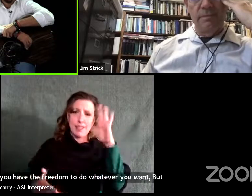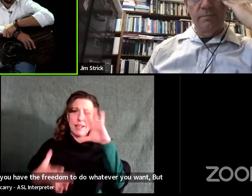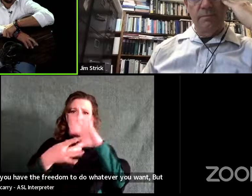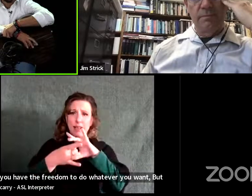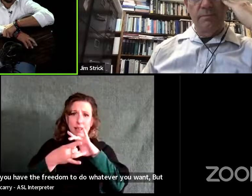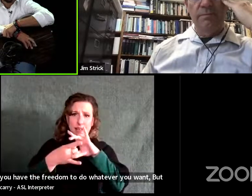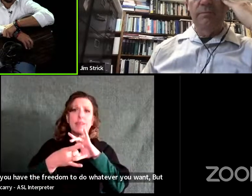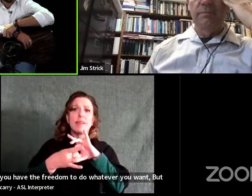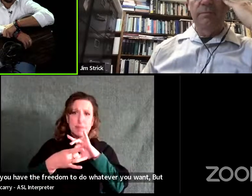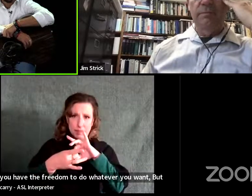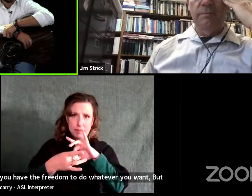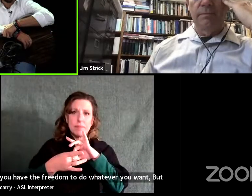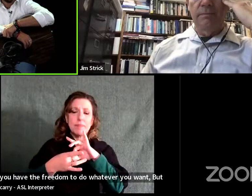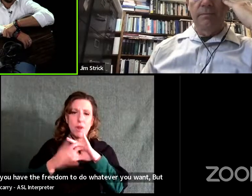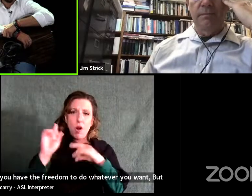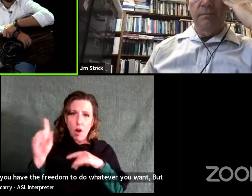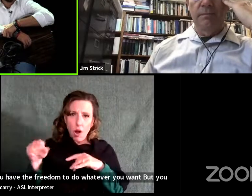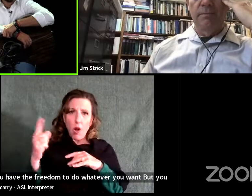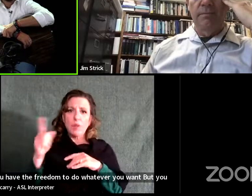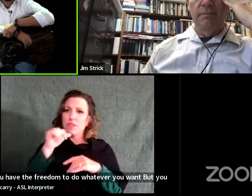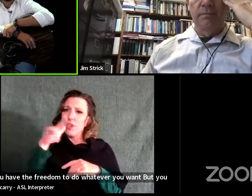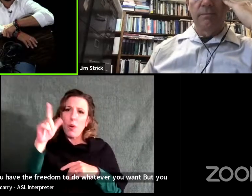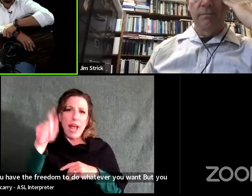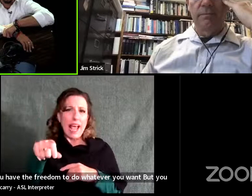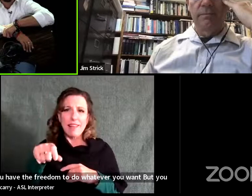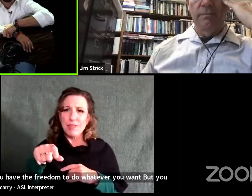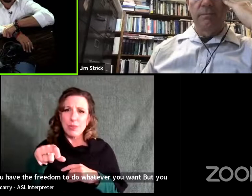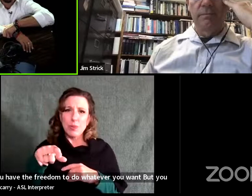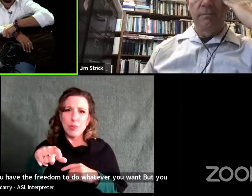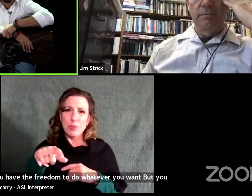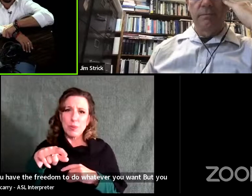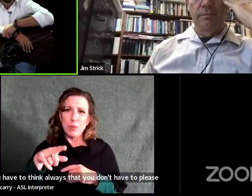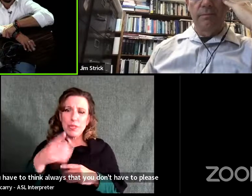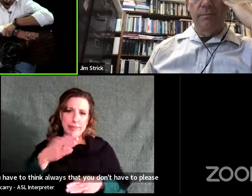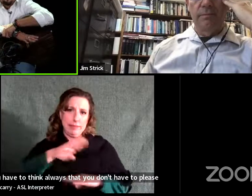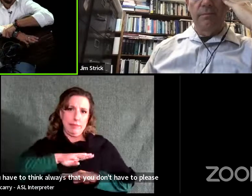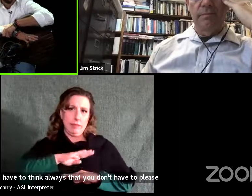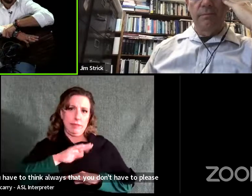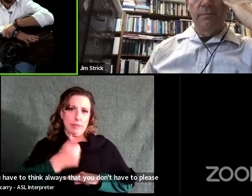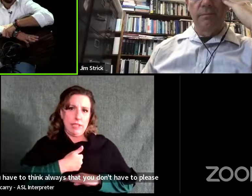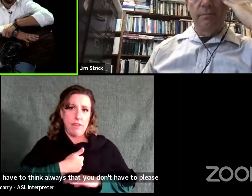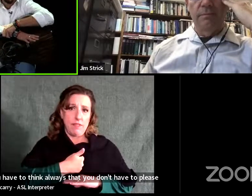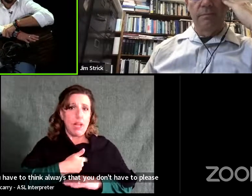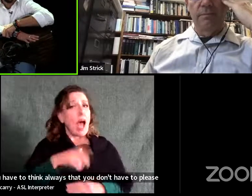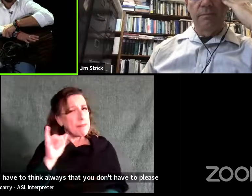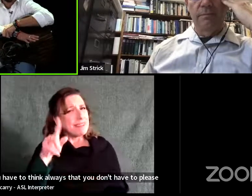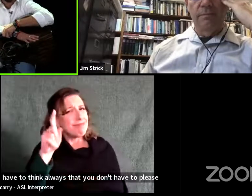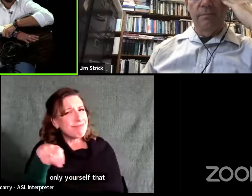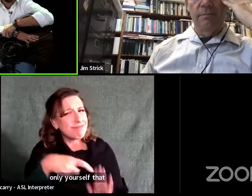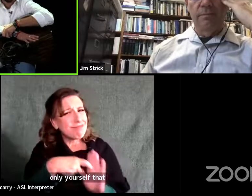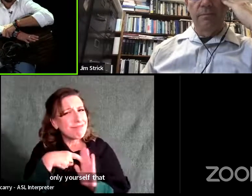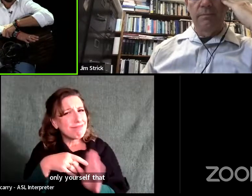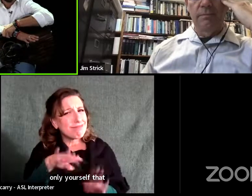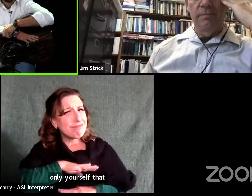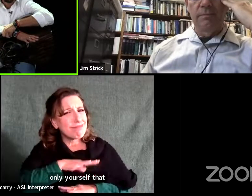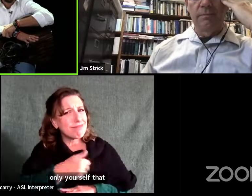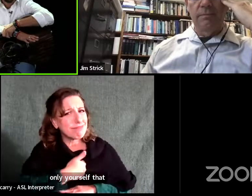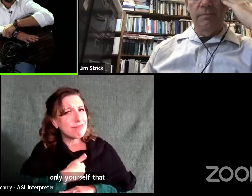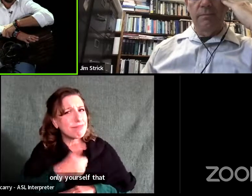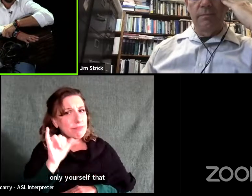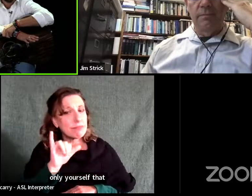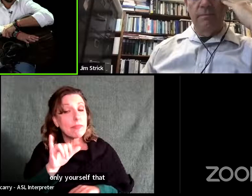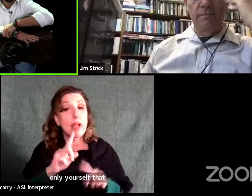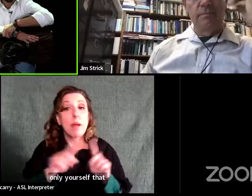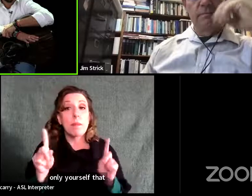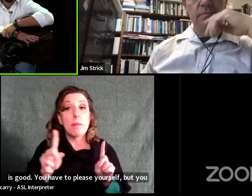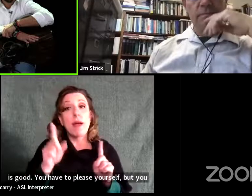have to think always that you don't have to please only yourself. That is good. You have to please yourself. But